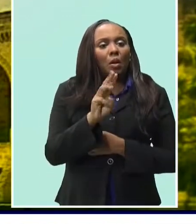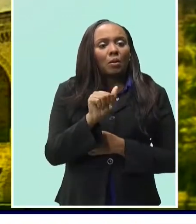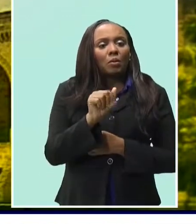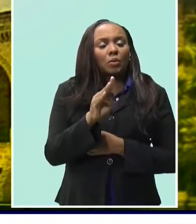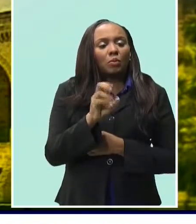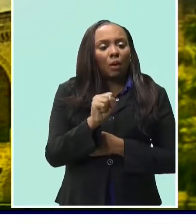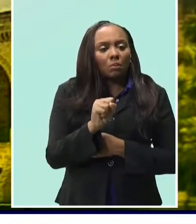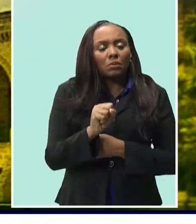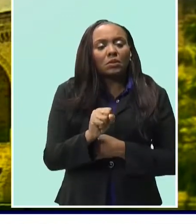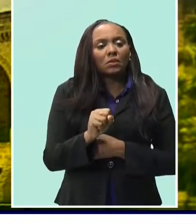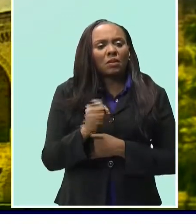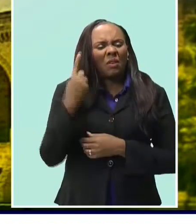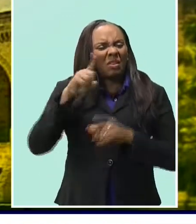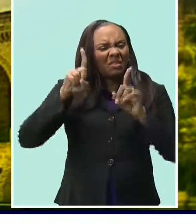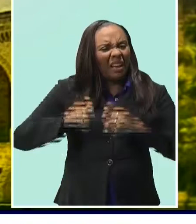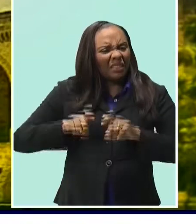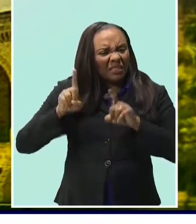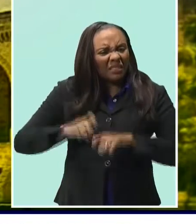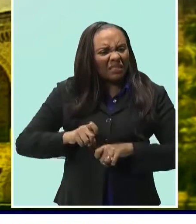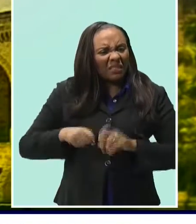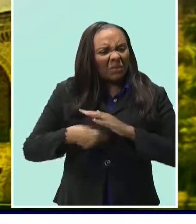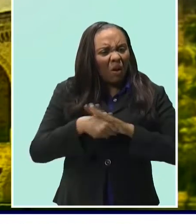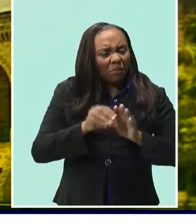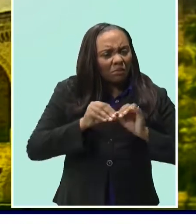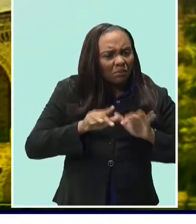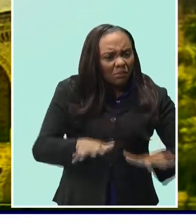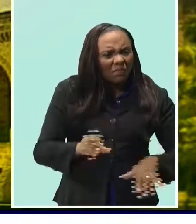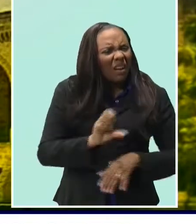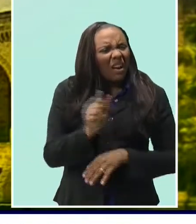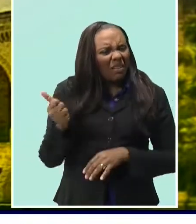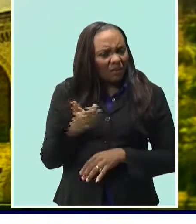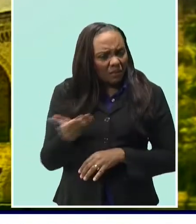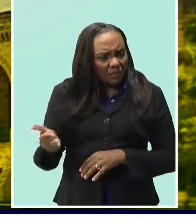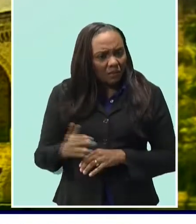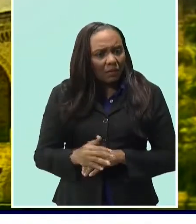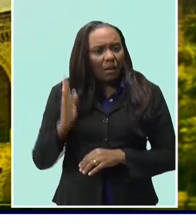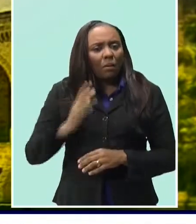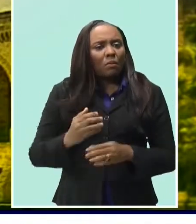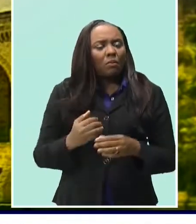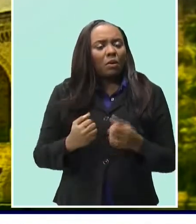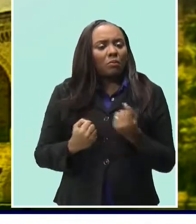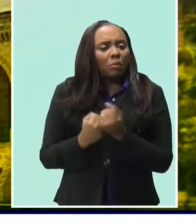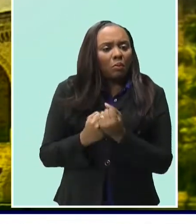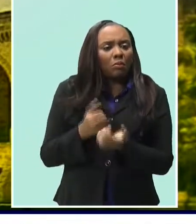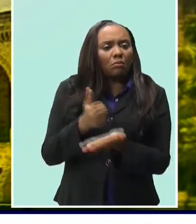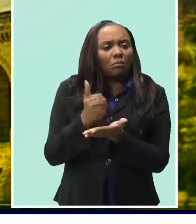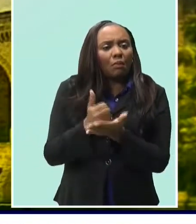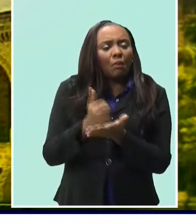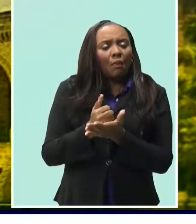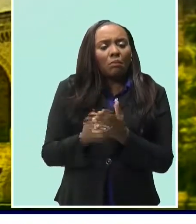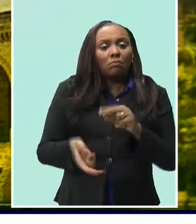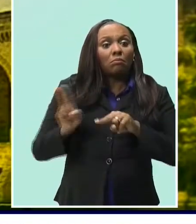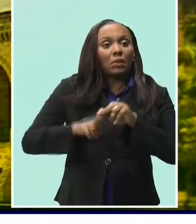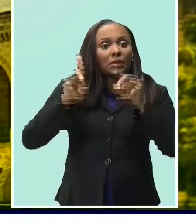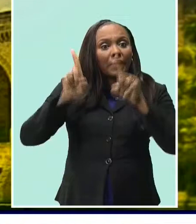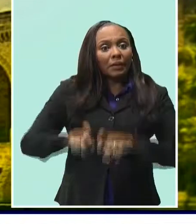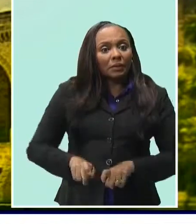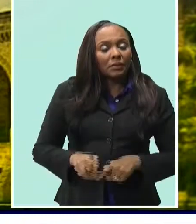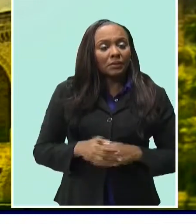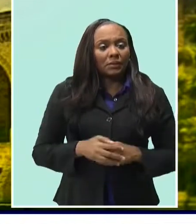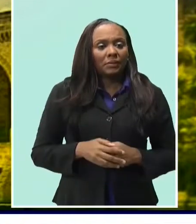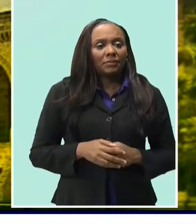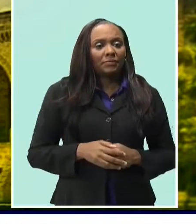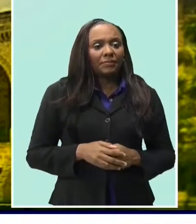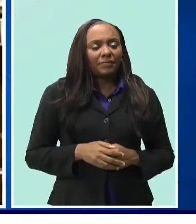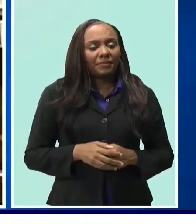dos Santos Public Health Lab. And Minister Bostic says this will help efforts to ramp up testing for the coronavirus.